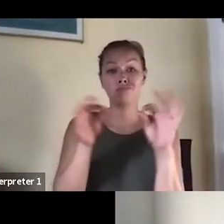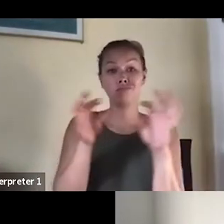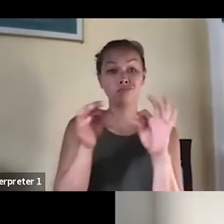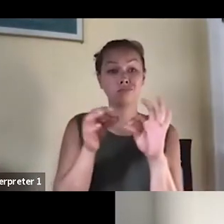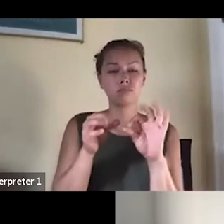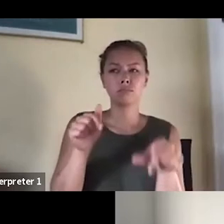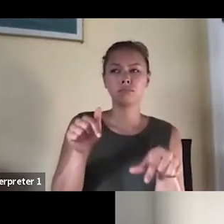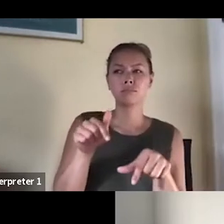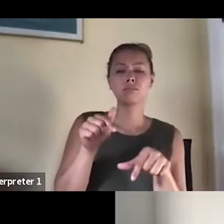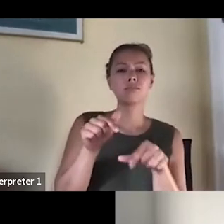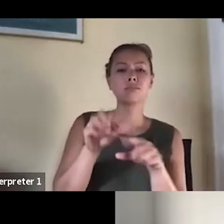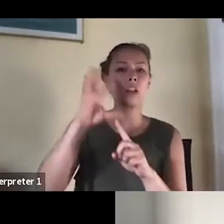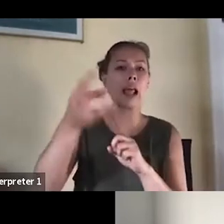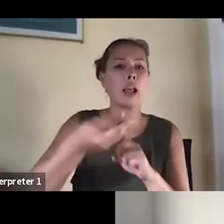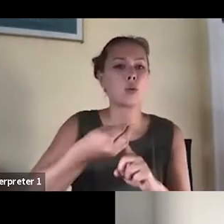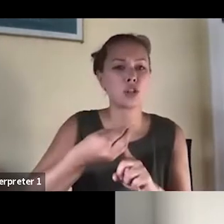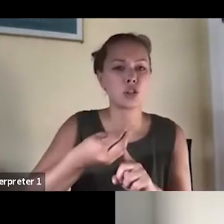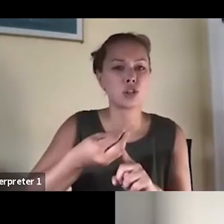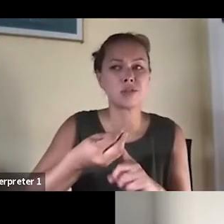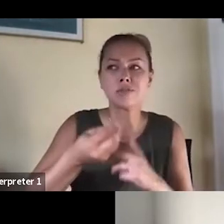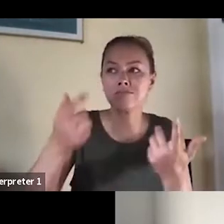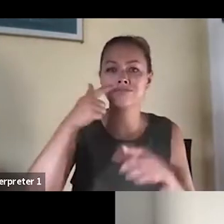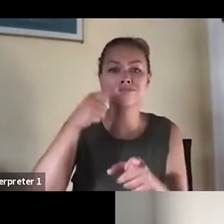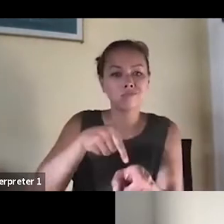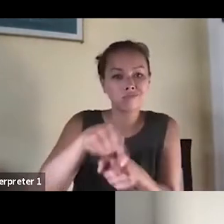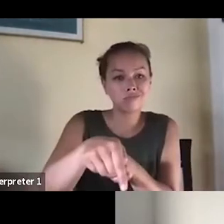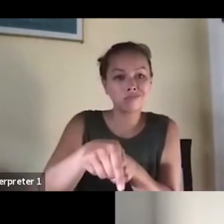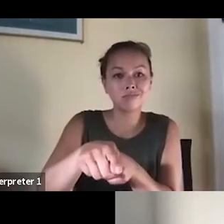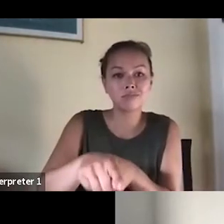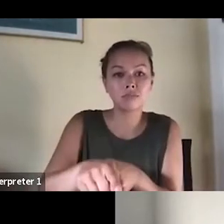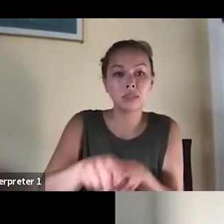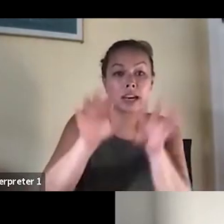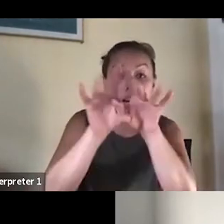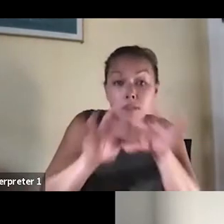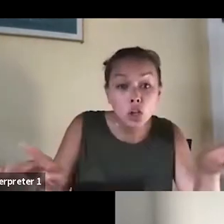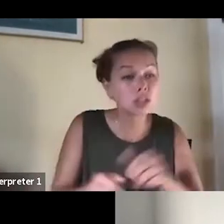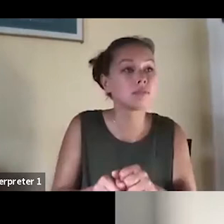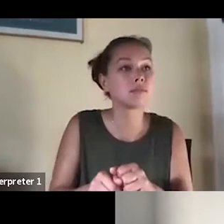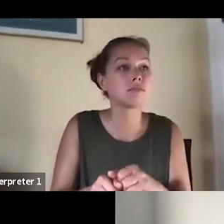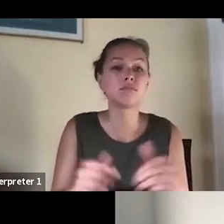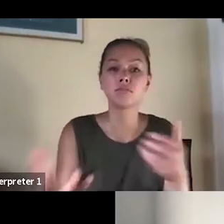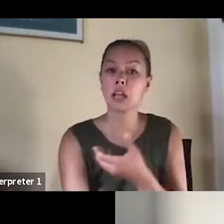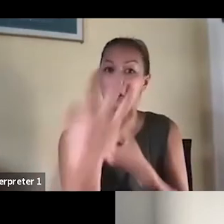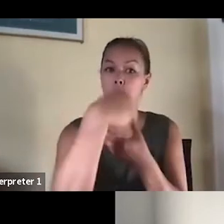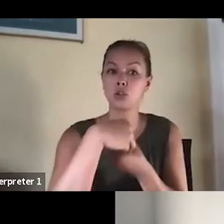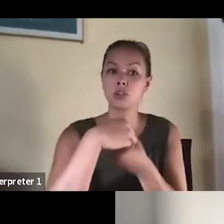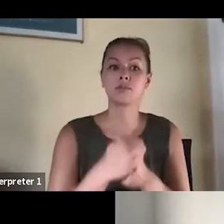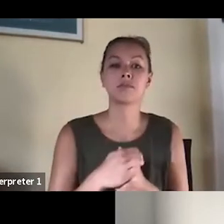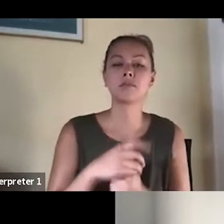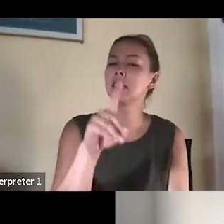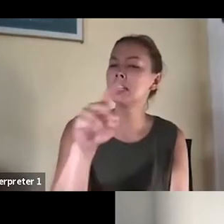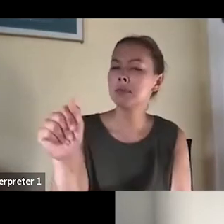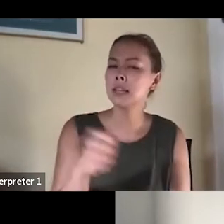the industry and how we use words like diversity, as well as inclusion and disability. I'd like to start off with Ophira.